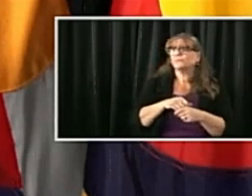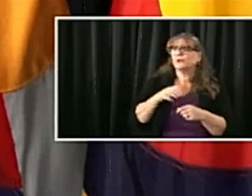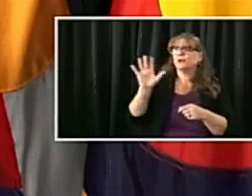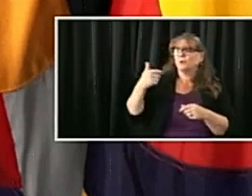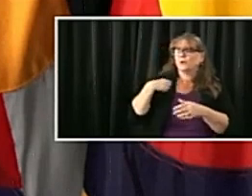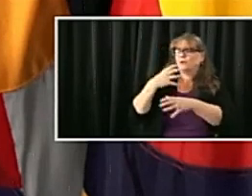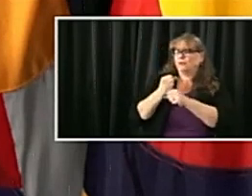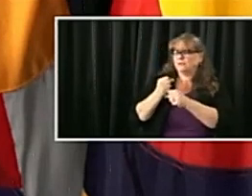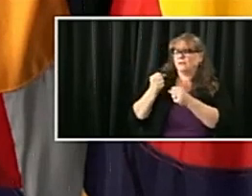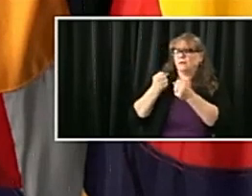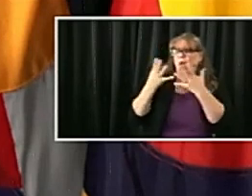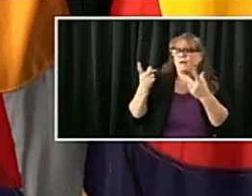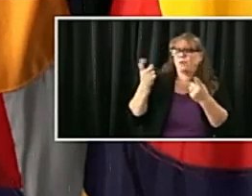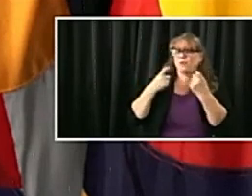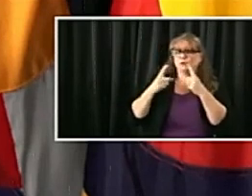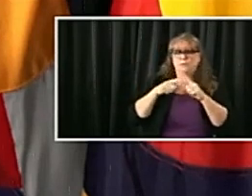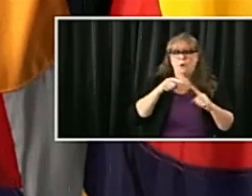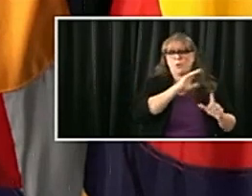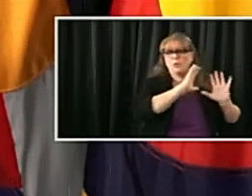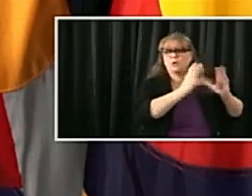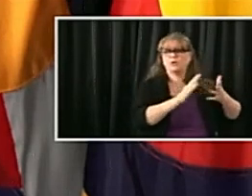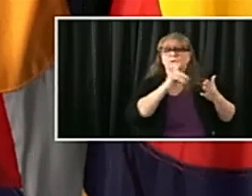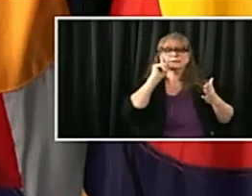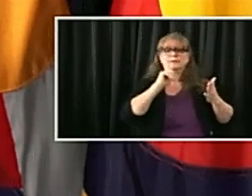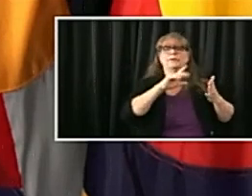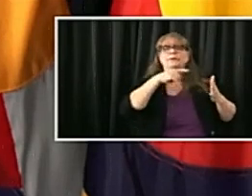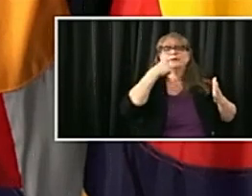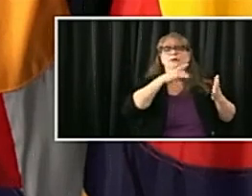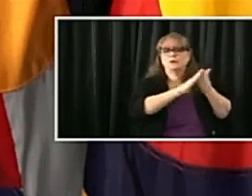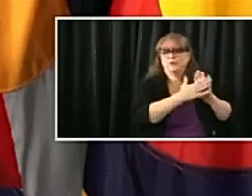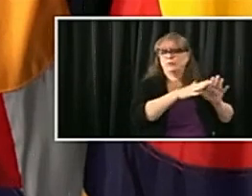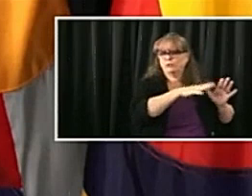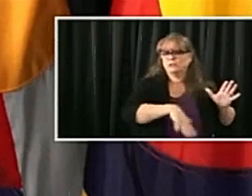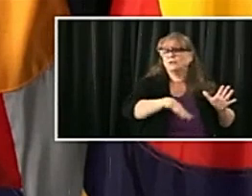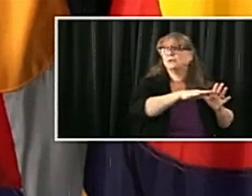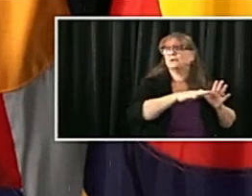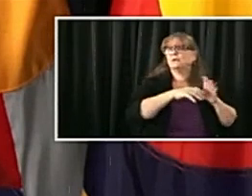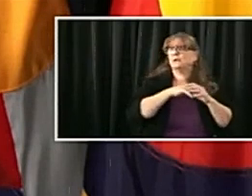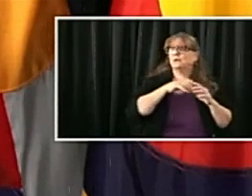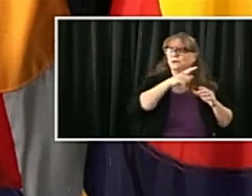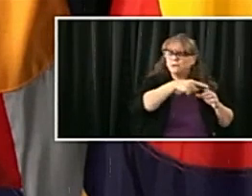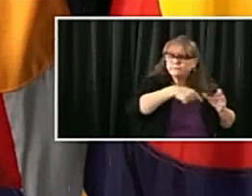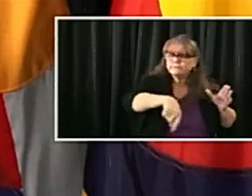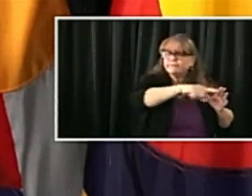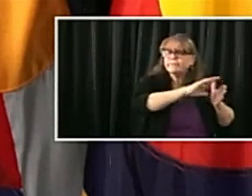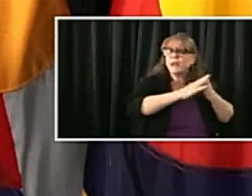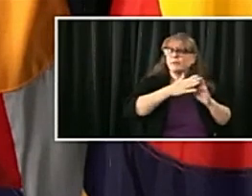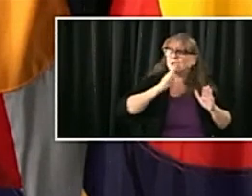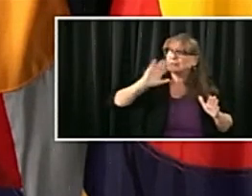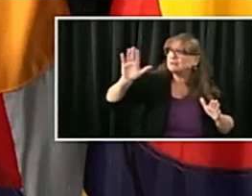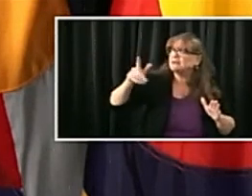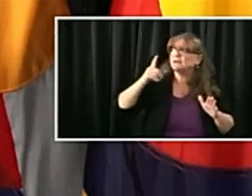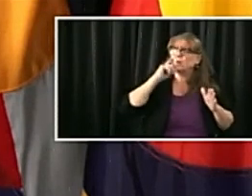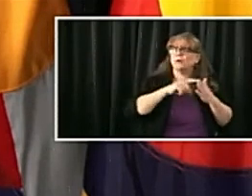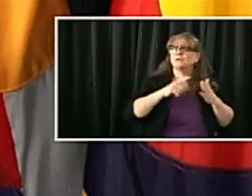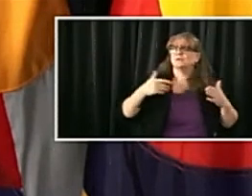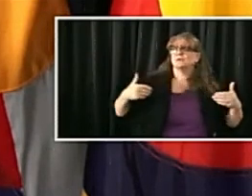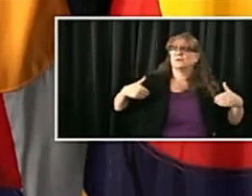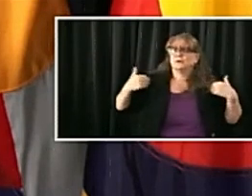audience about people with underlying health conditions that are younger than 70,